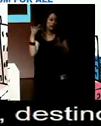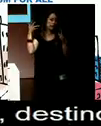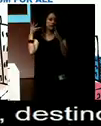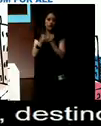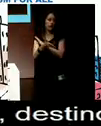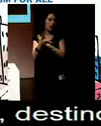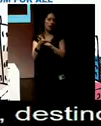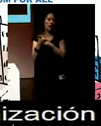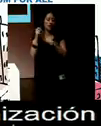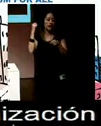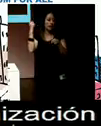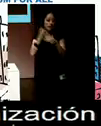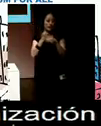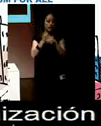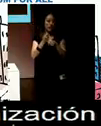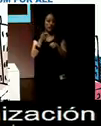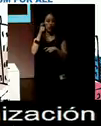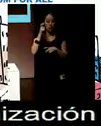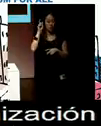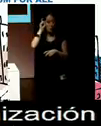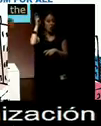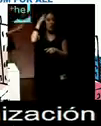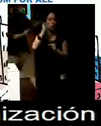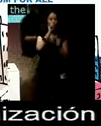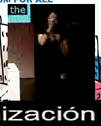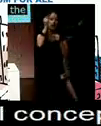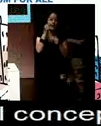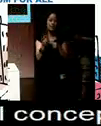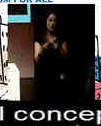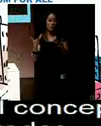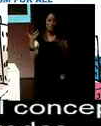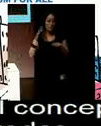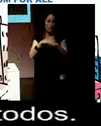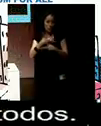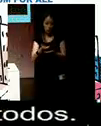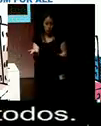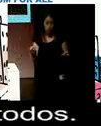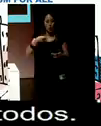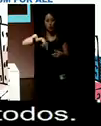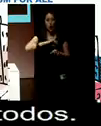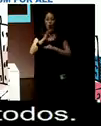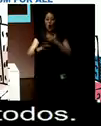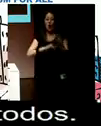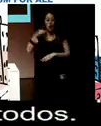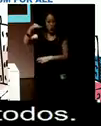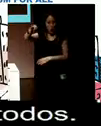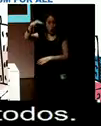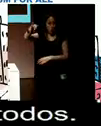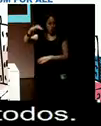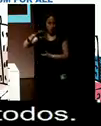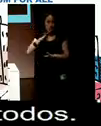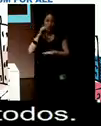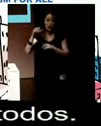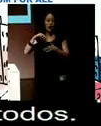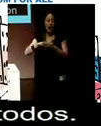design for all. We are a unique organization because we are bridging architecture, urban planning with design